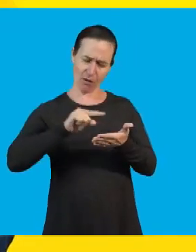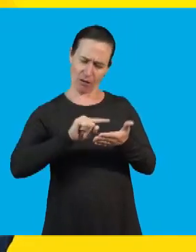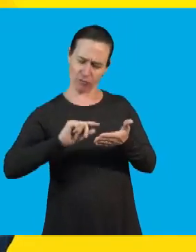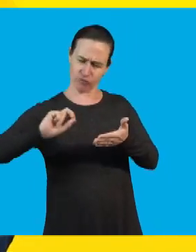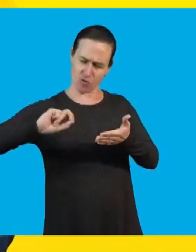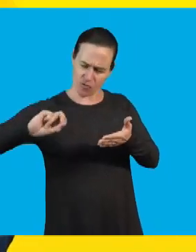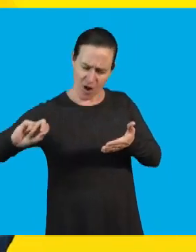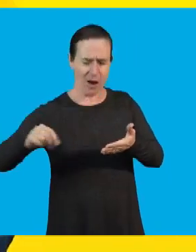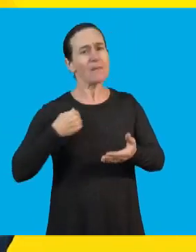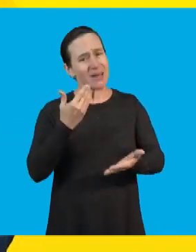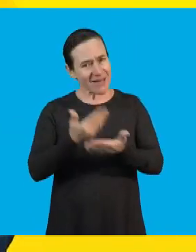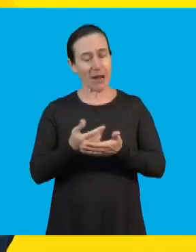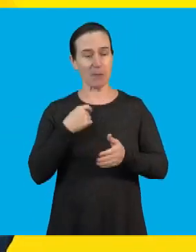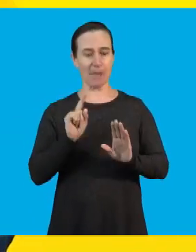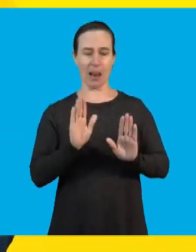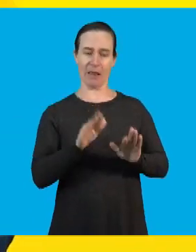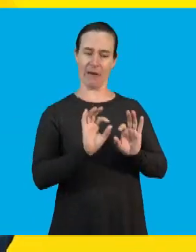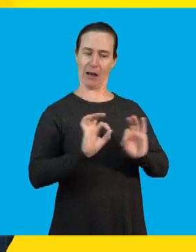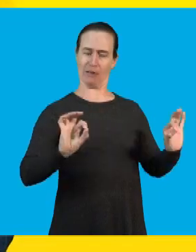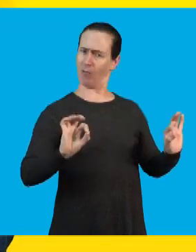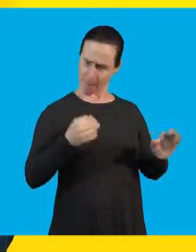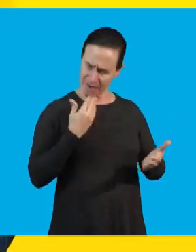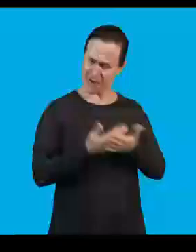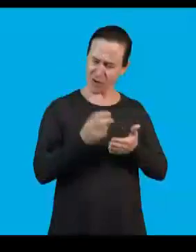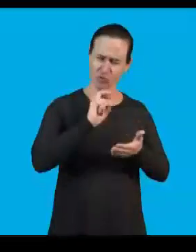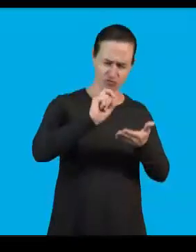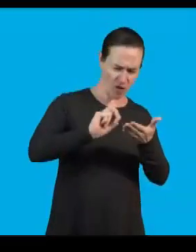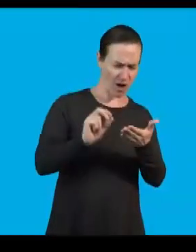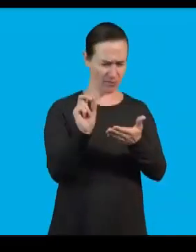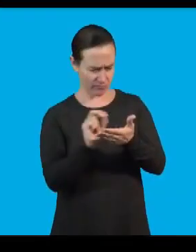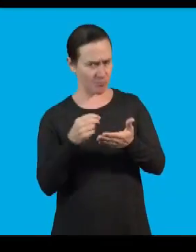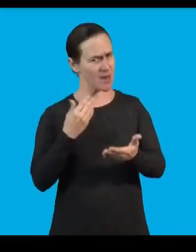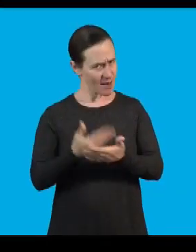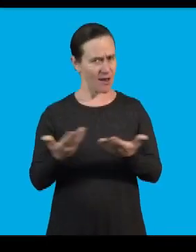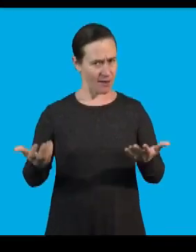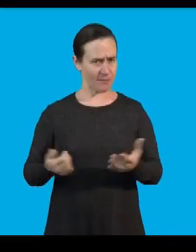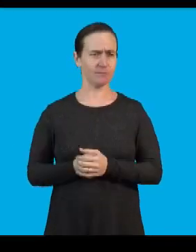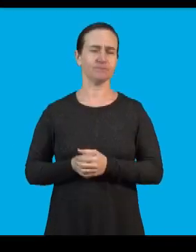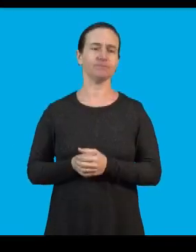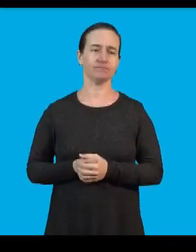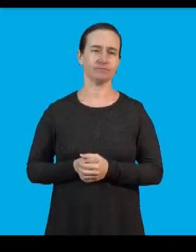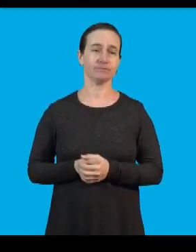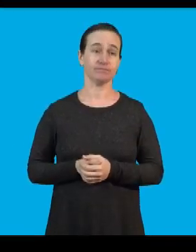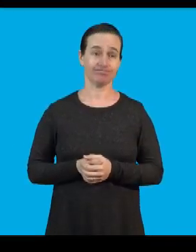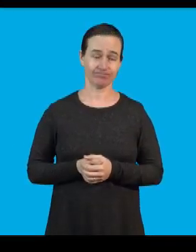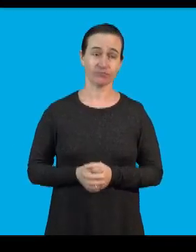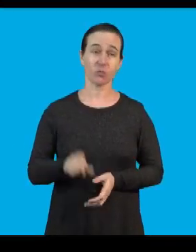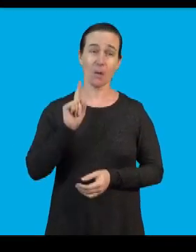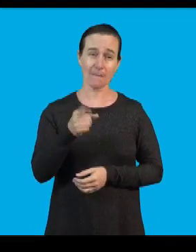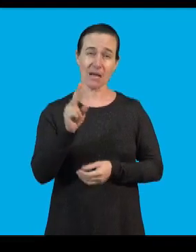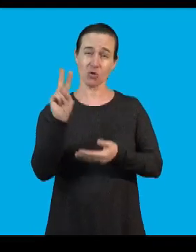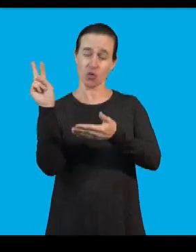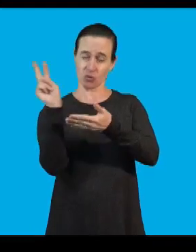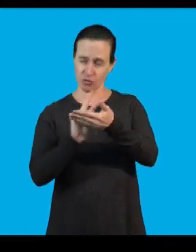along as you're reading. Work your text, right? Read the questions to highlight the following. The question word or